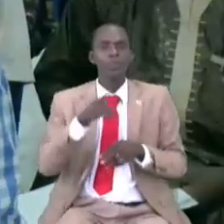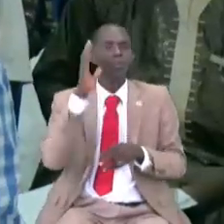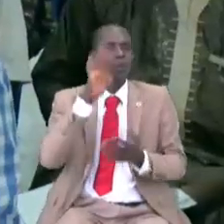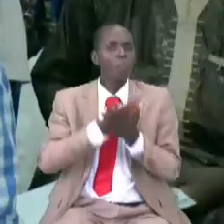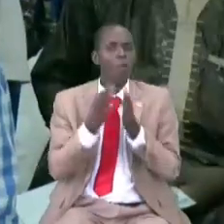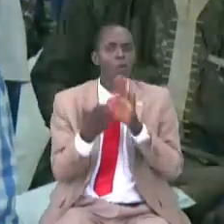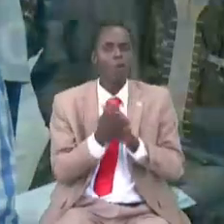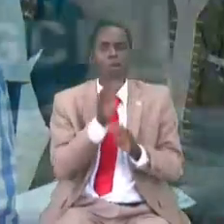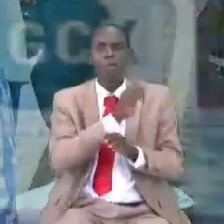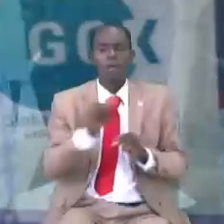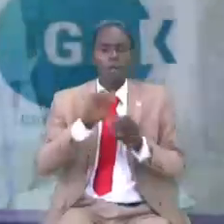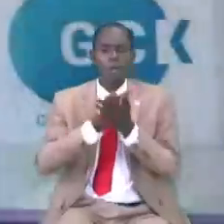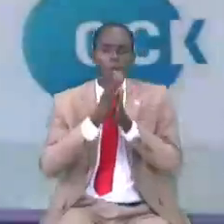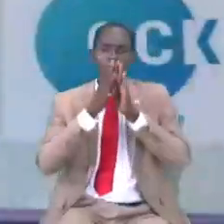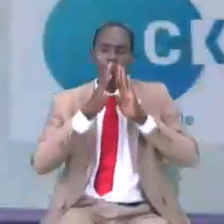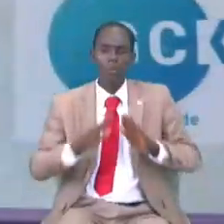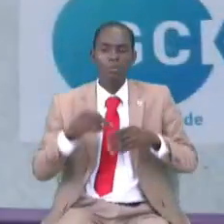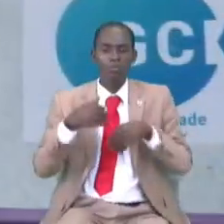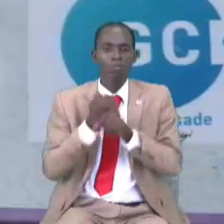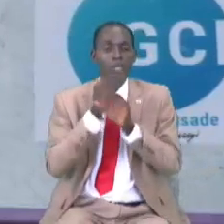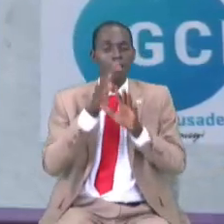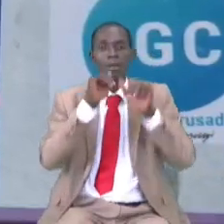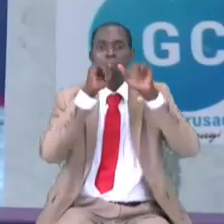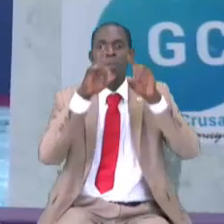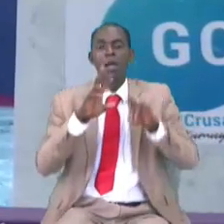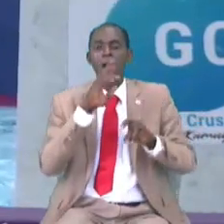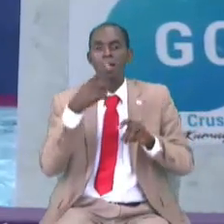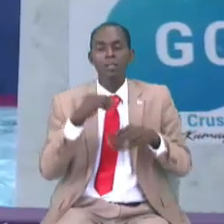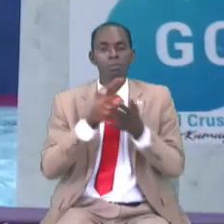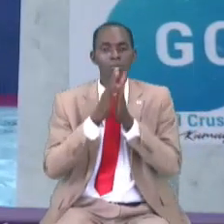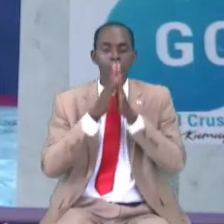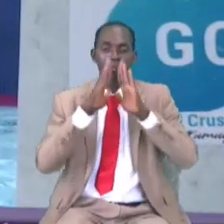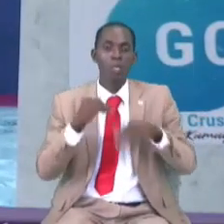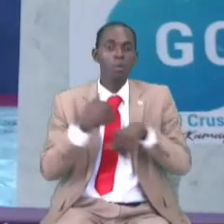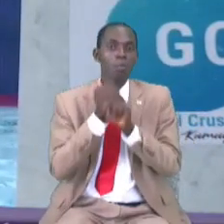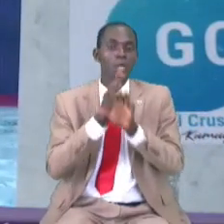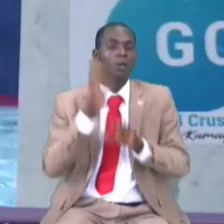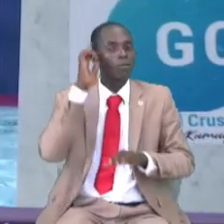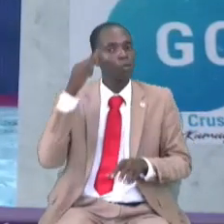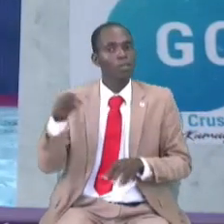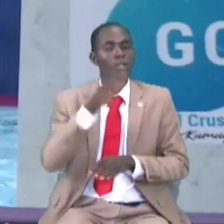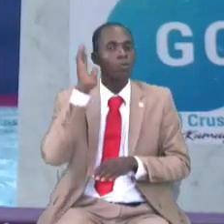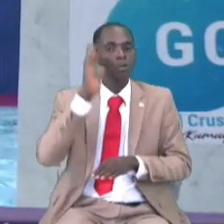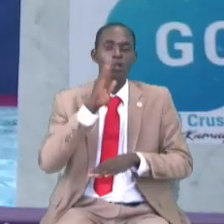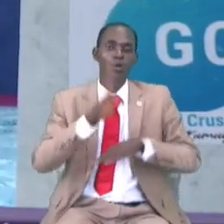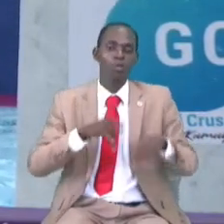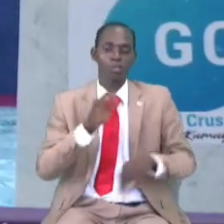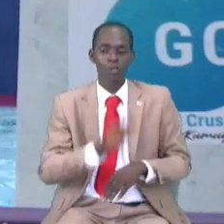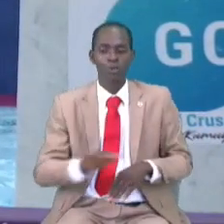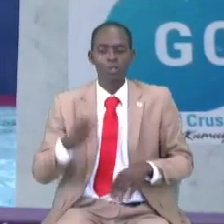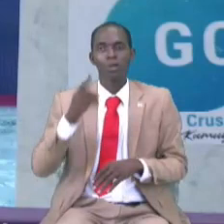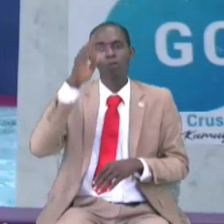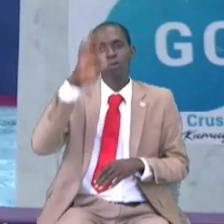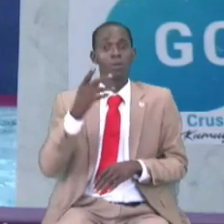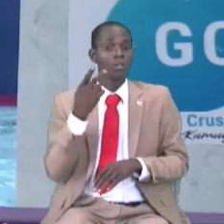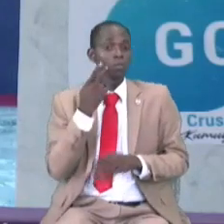be called the children of God. See what has happened. peace has come in Nineveh, and peace